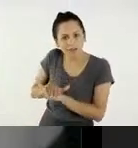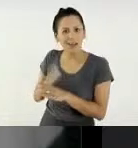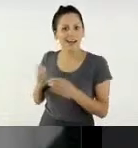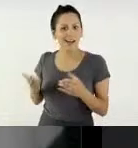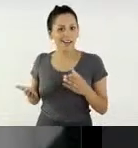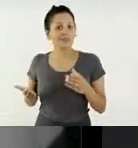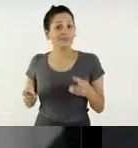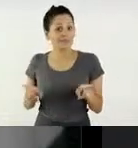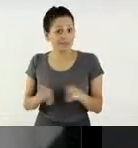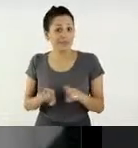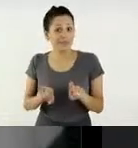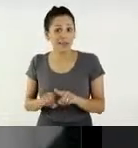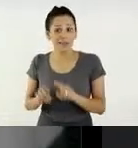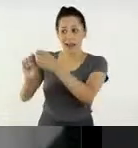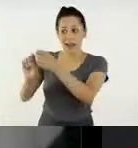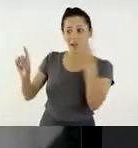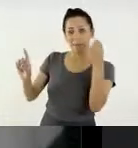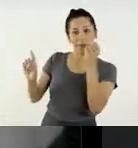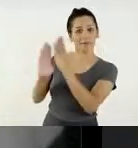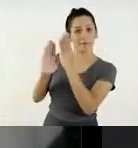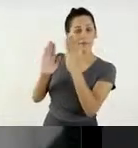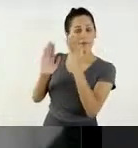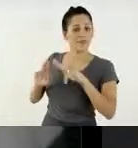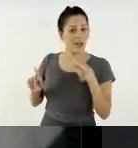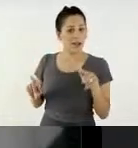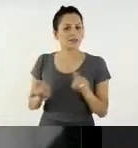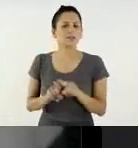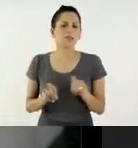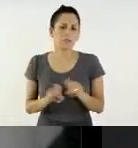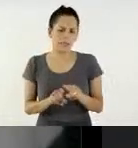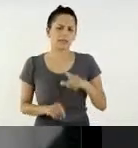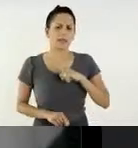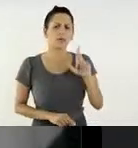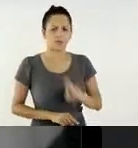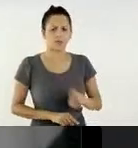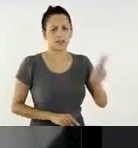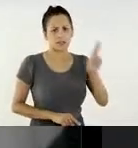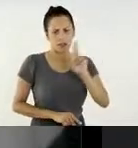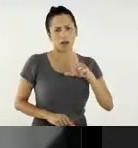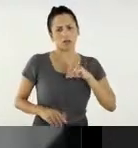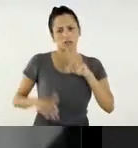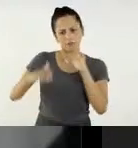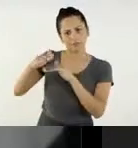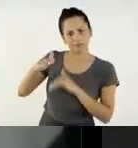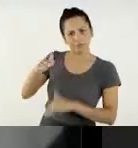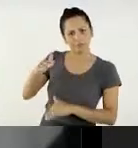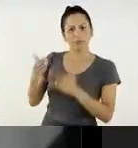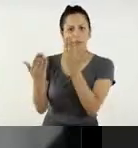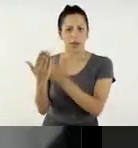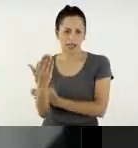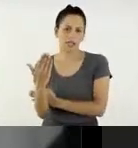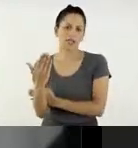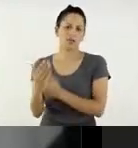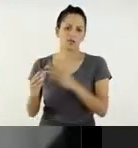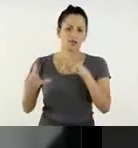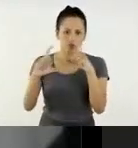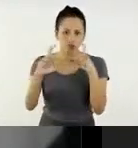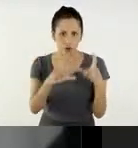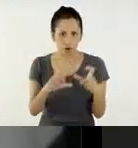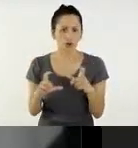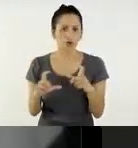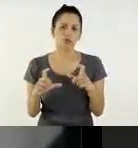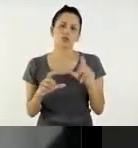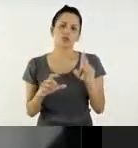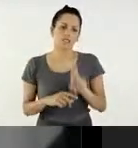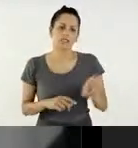the Honey Lee Cottrell collection, and from the Lesbian Land Manuscript Special Collection at the University of Oregon, which